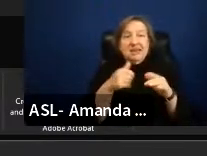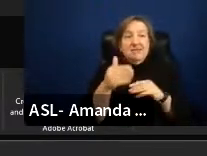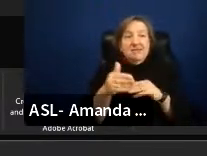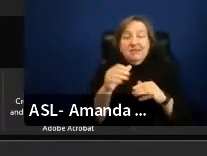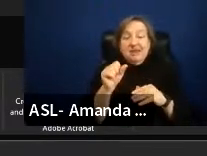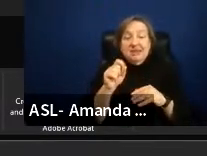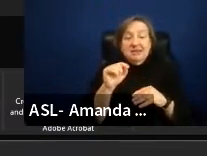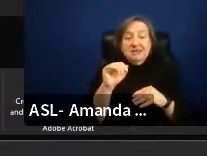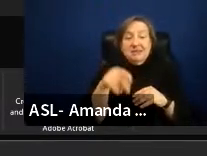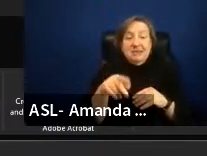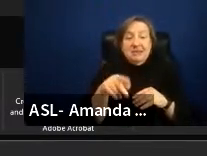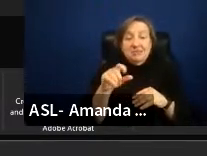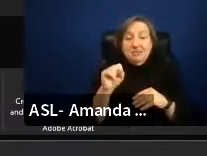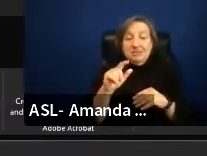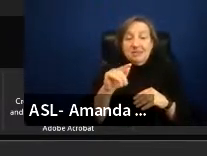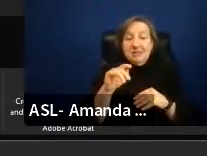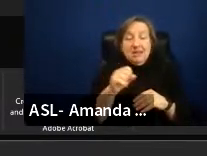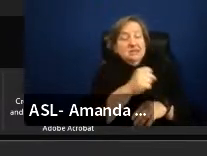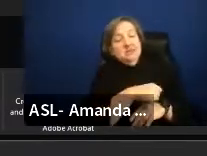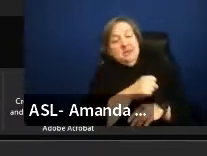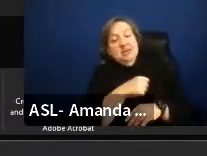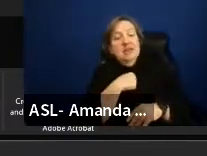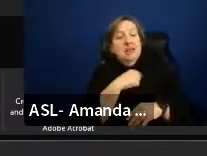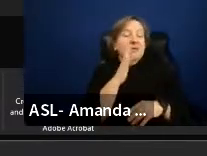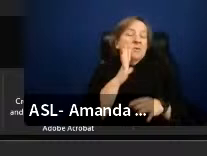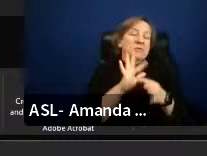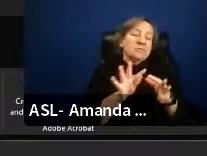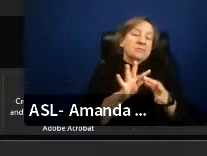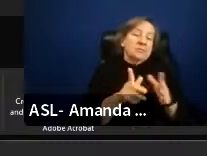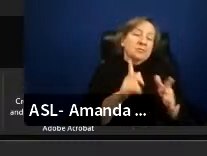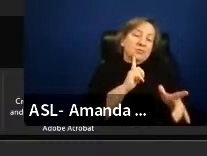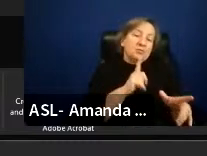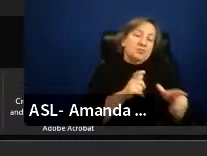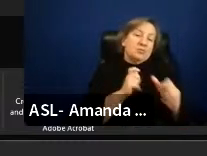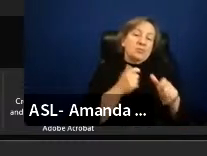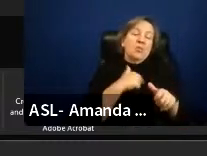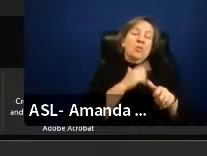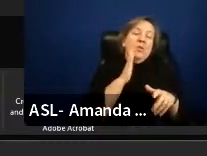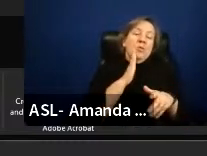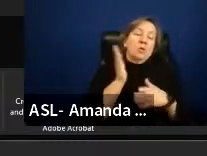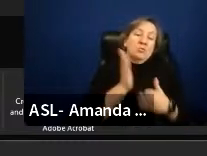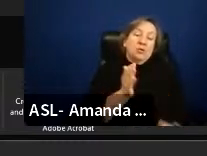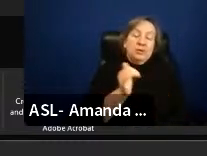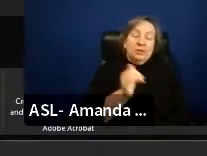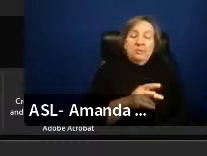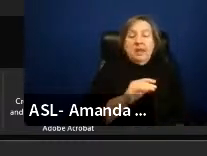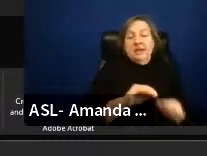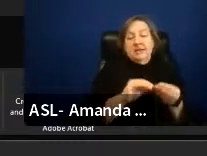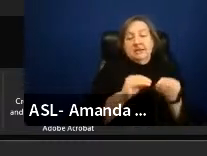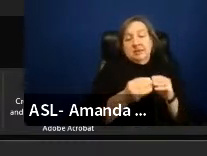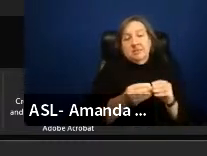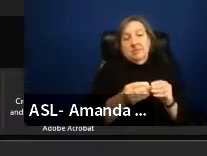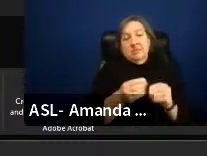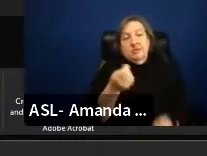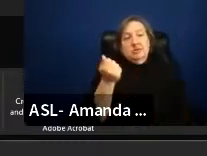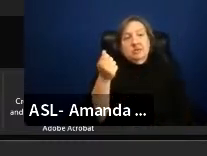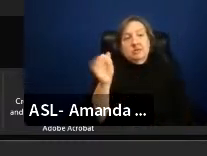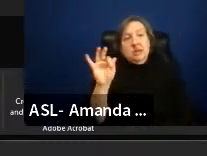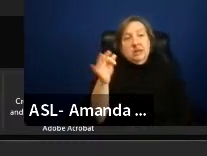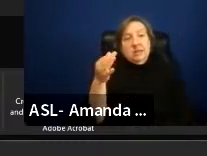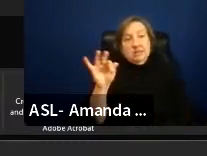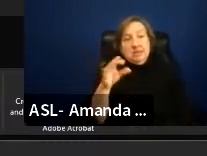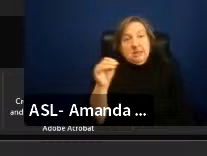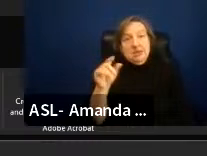slides. Yeah. And I'll just note really quickly that we will bring back number 19